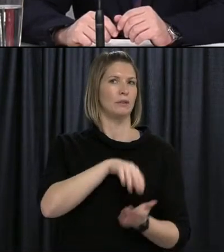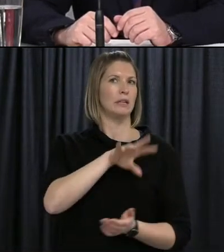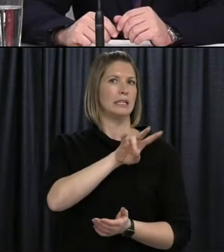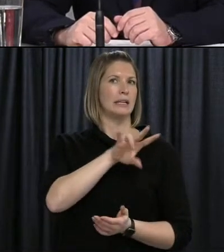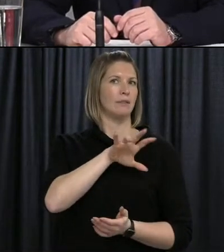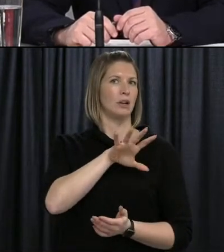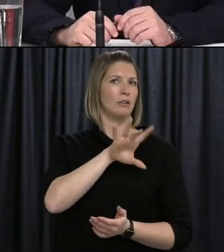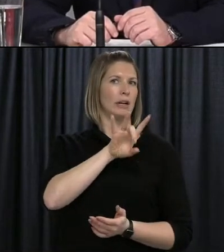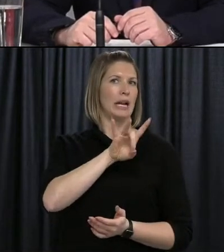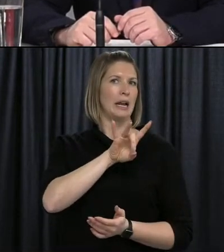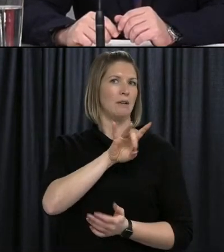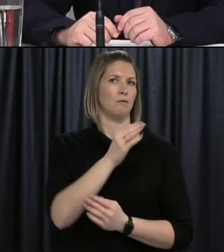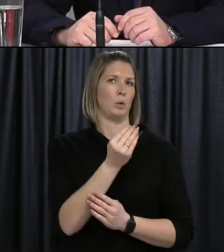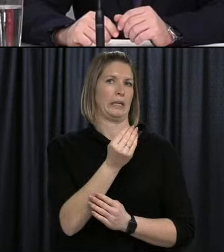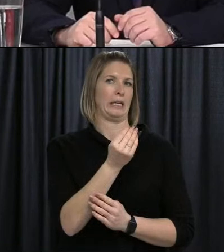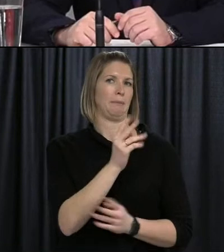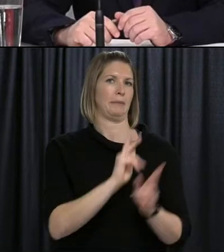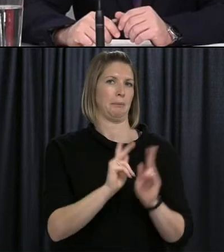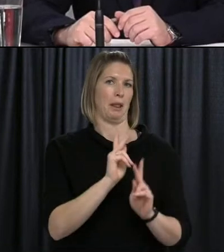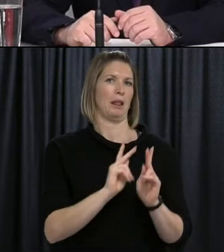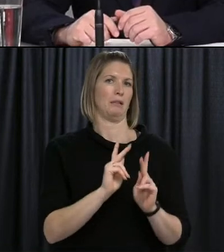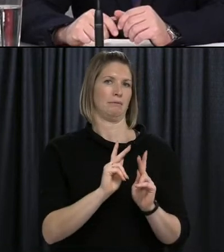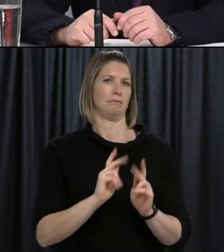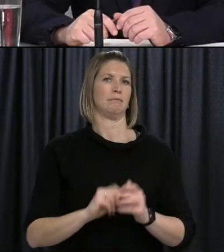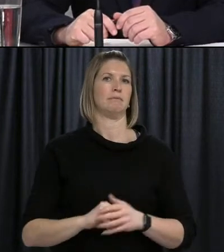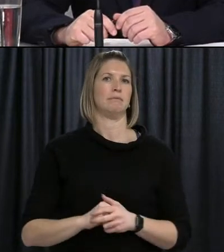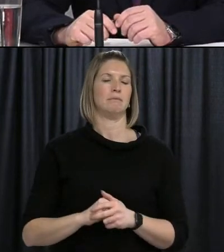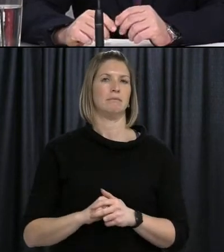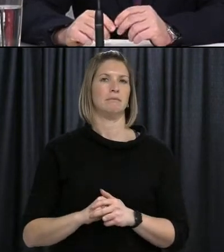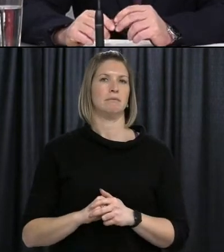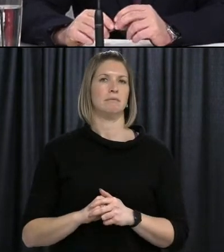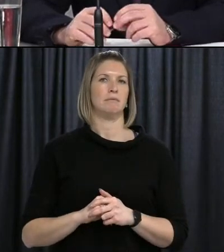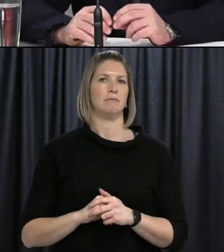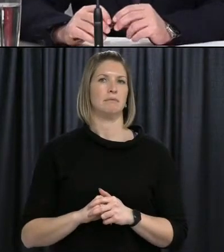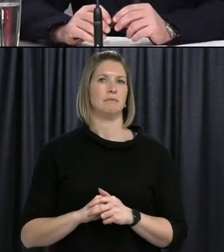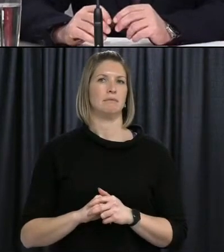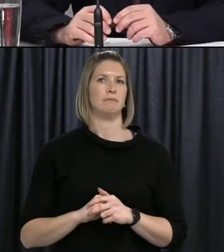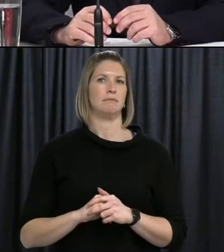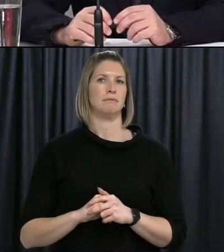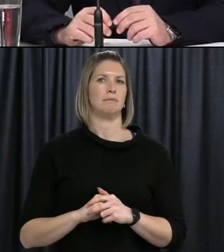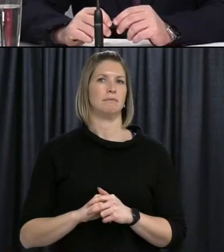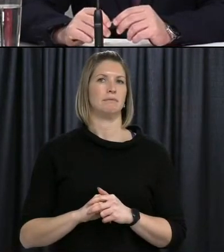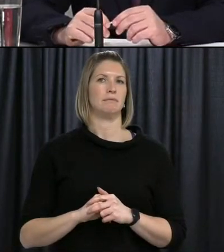74,814 people. In hospital, and the total number of cases in our province is